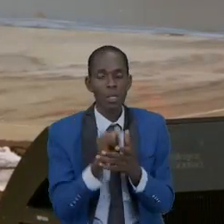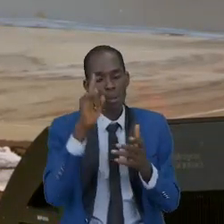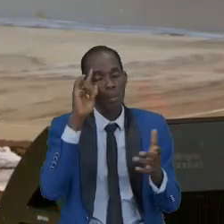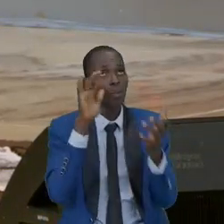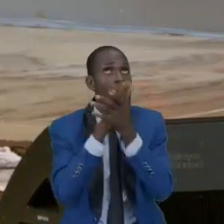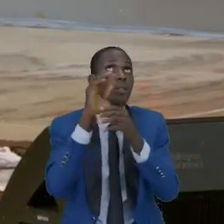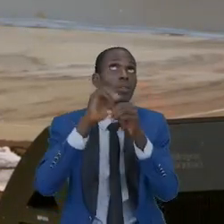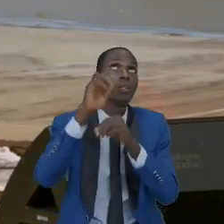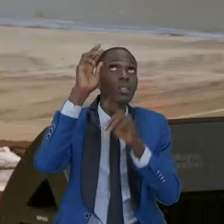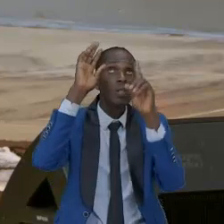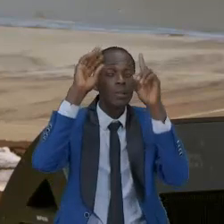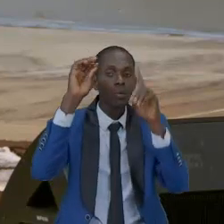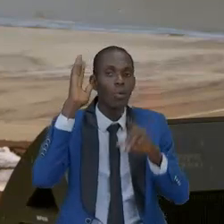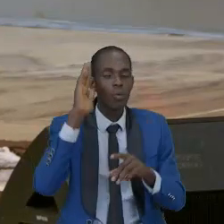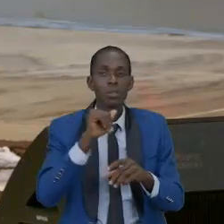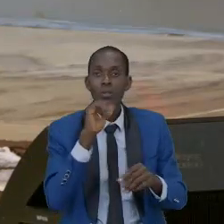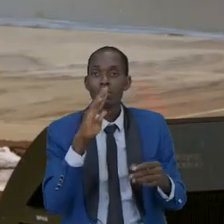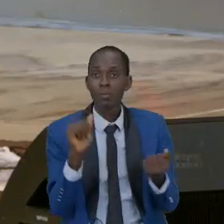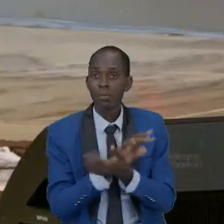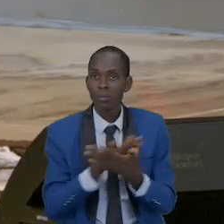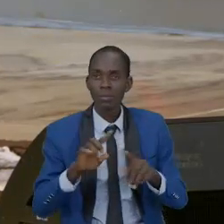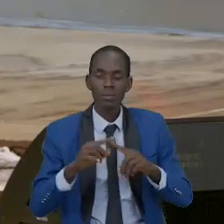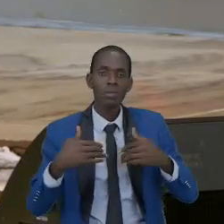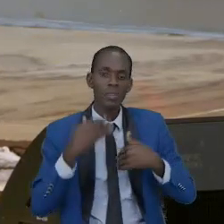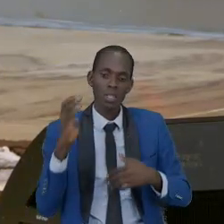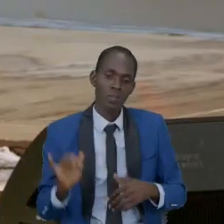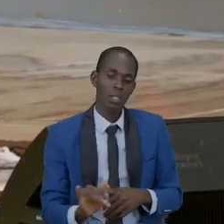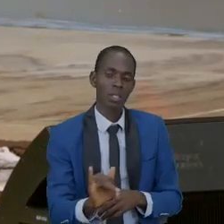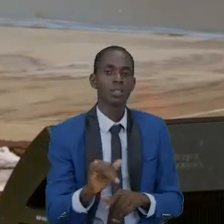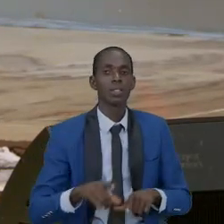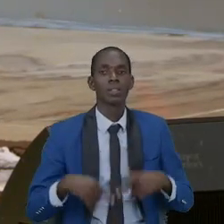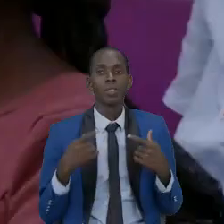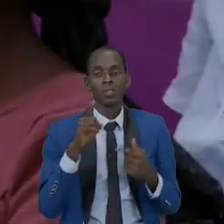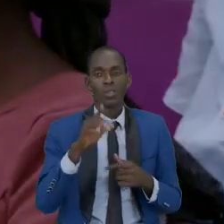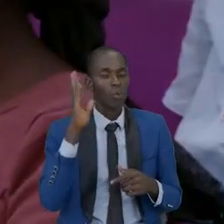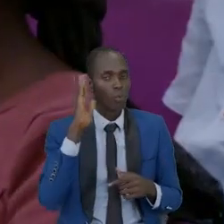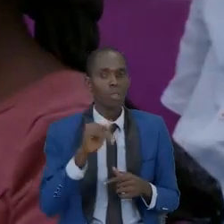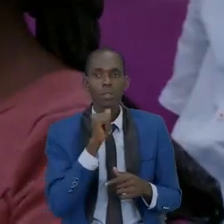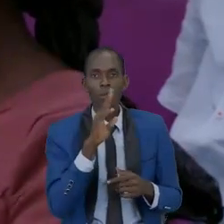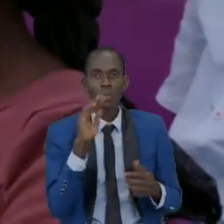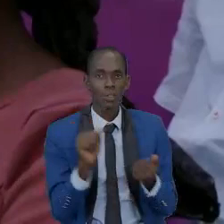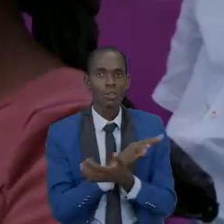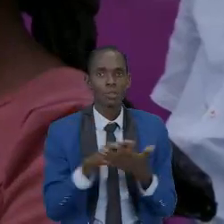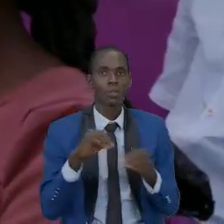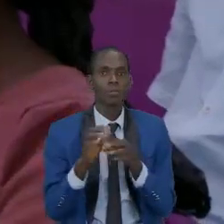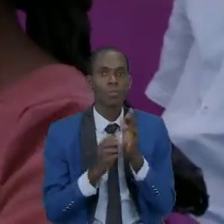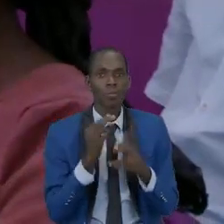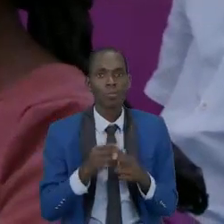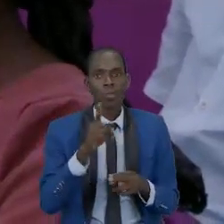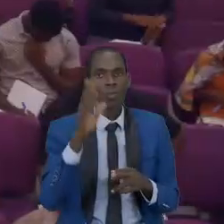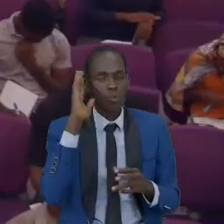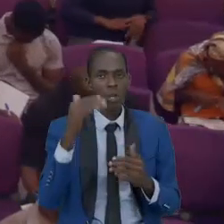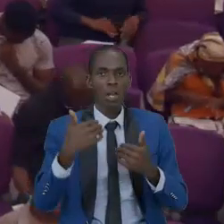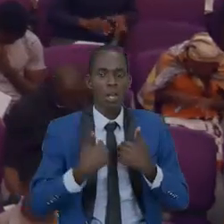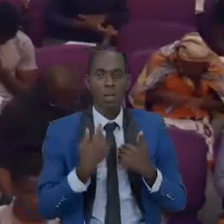him will not perish, but have everlasting life. You will not perish. You'll have